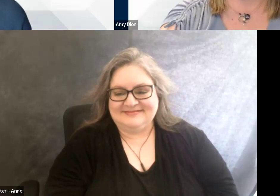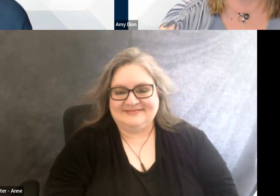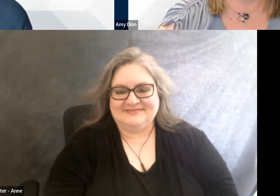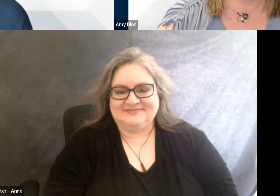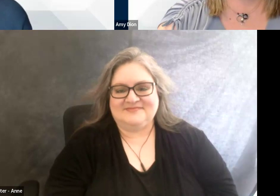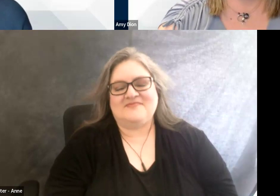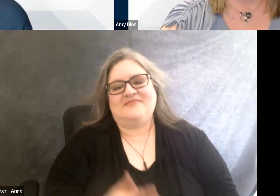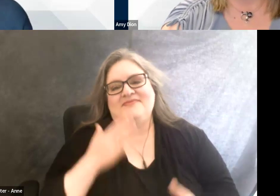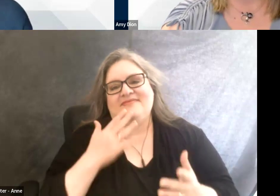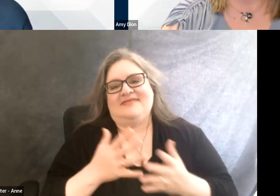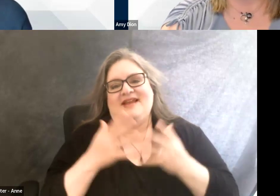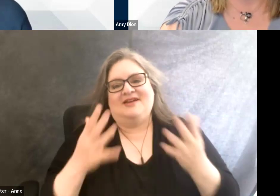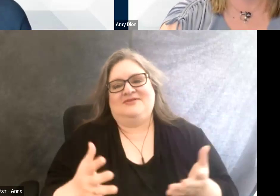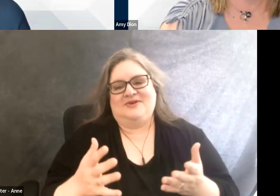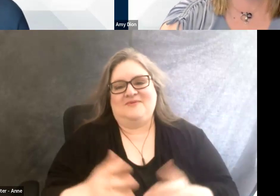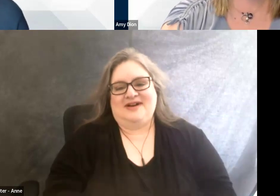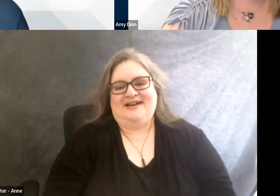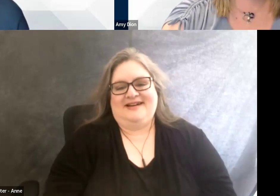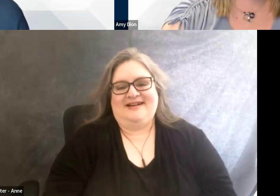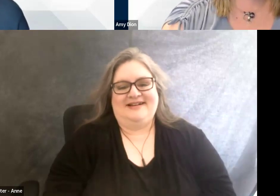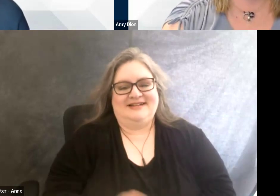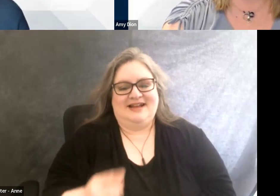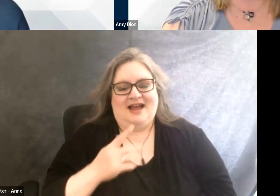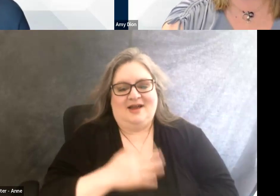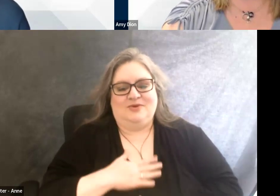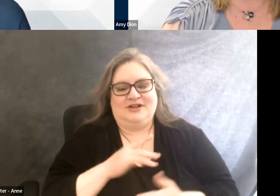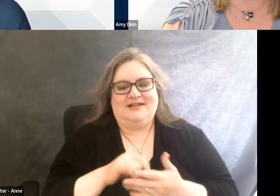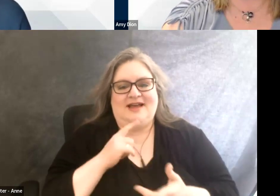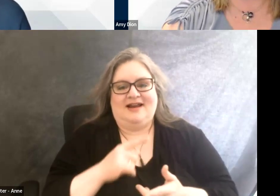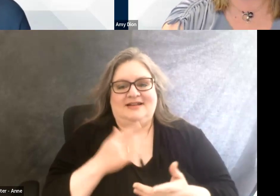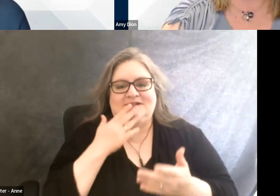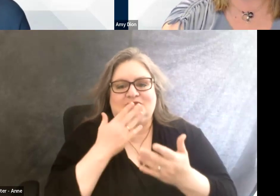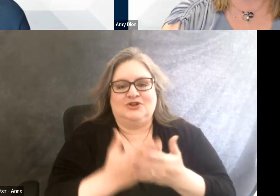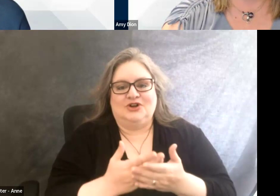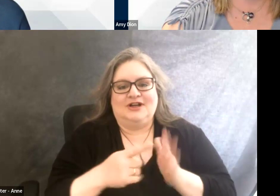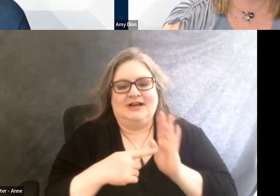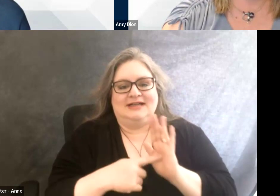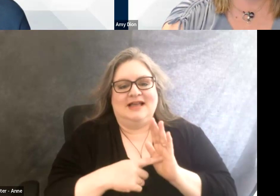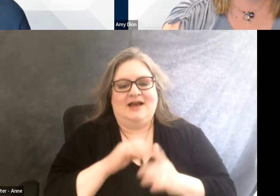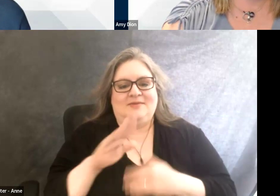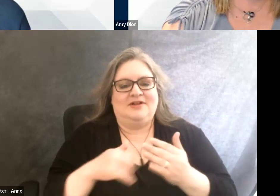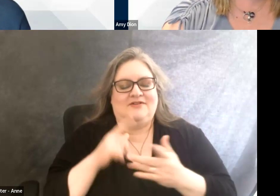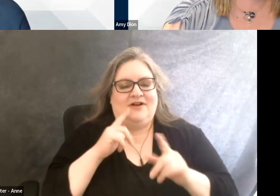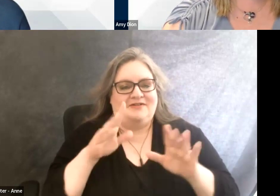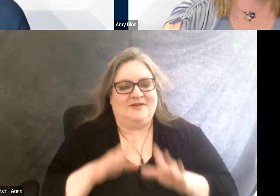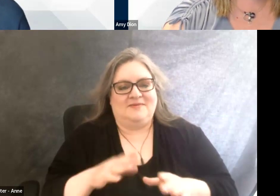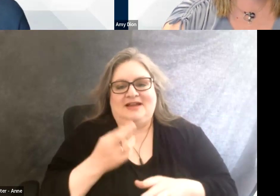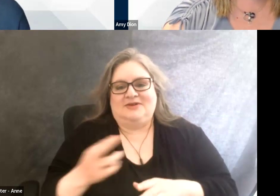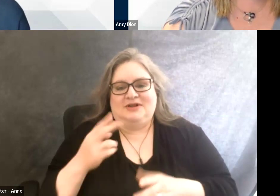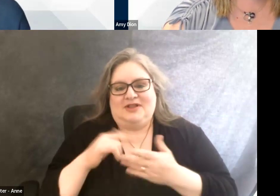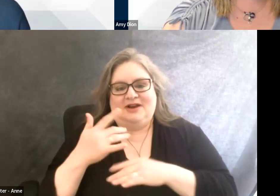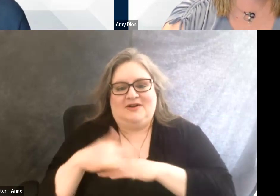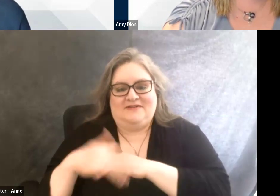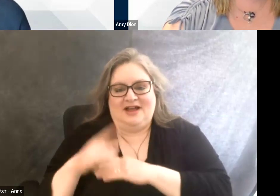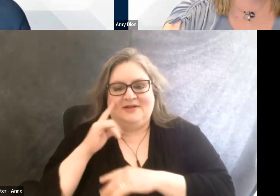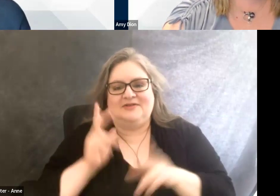So thank you so much, Amy's. Really appreciate all of that, and just such a good example of all of the amazing resources that are available